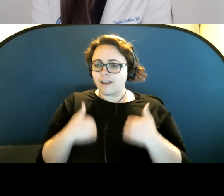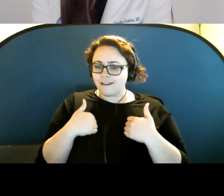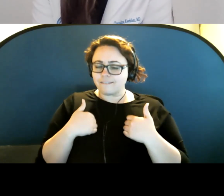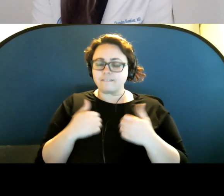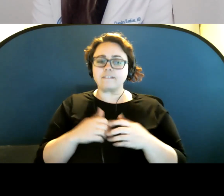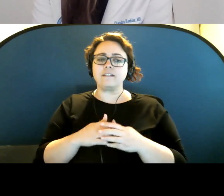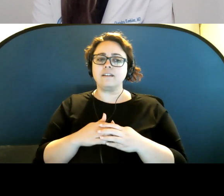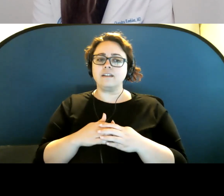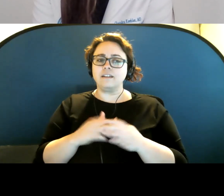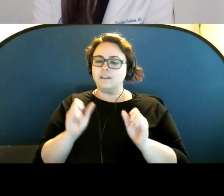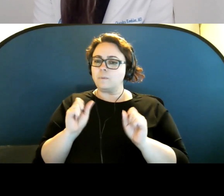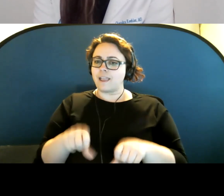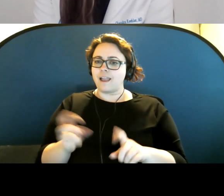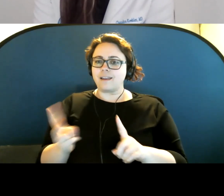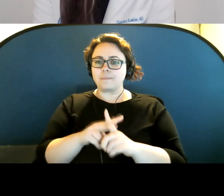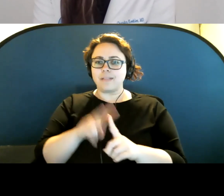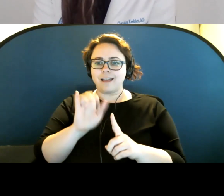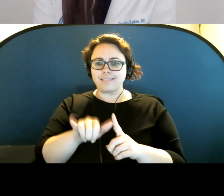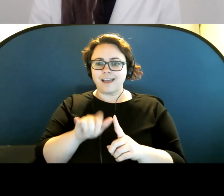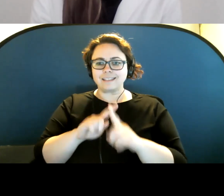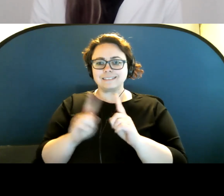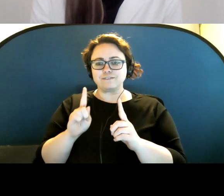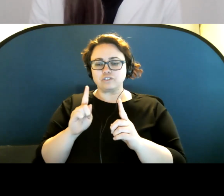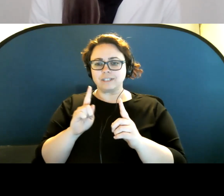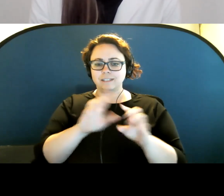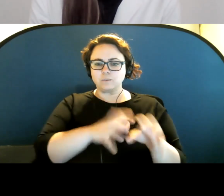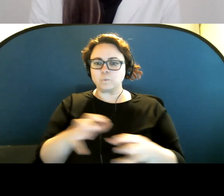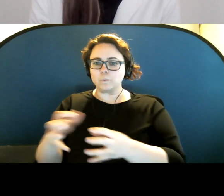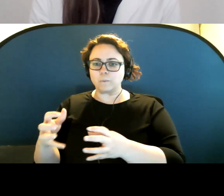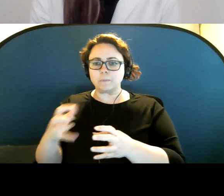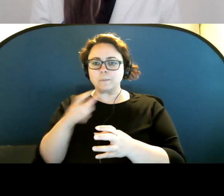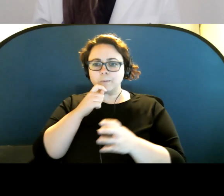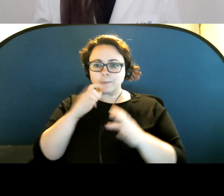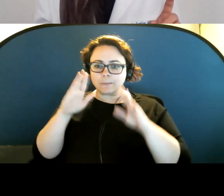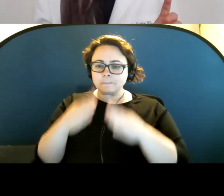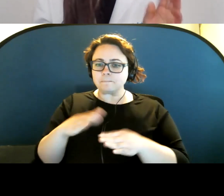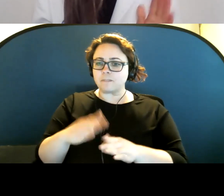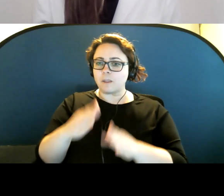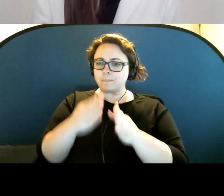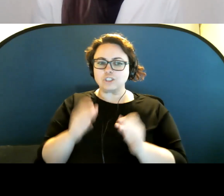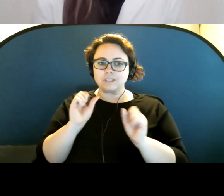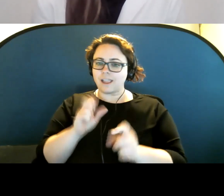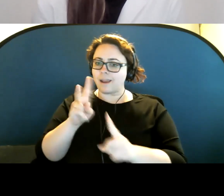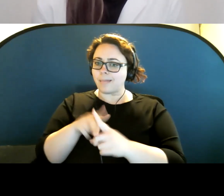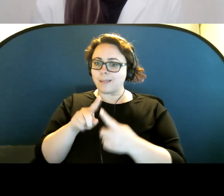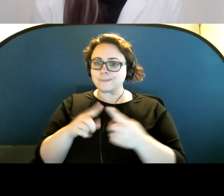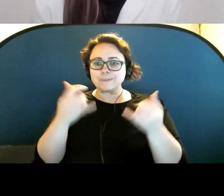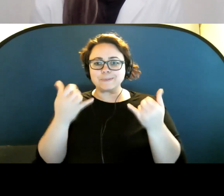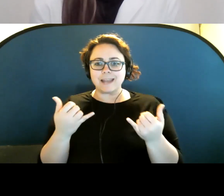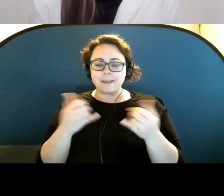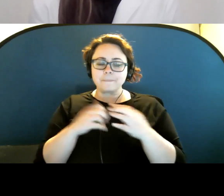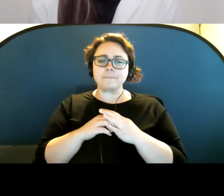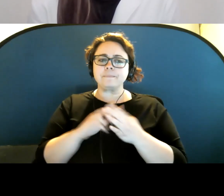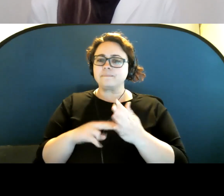apply this multi-dimensional approach to this problem that we're talking about today. So, what family members and friends